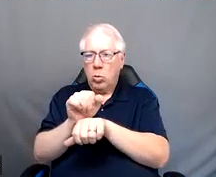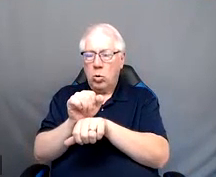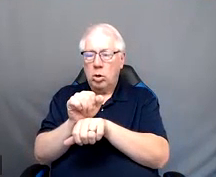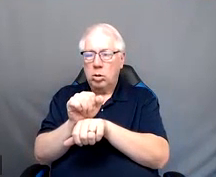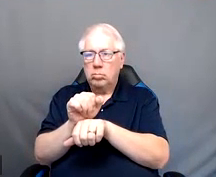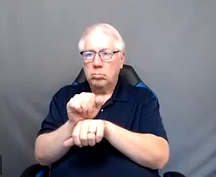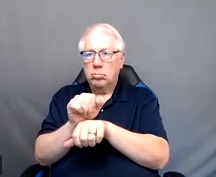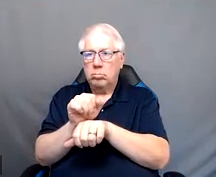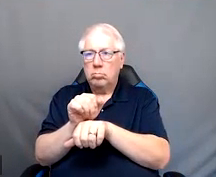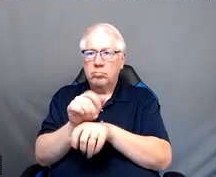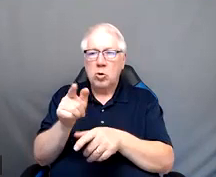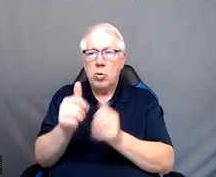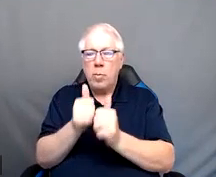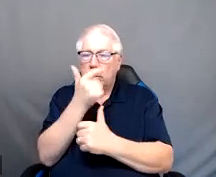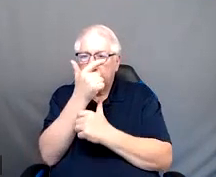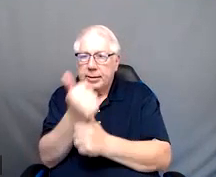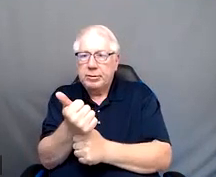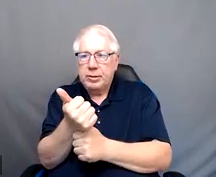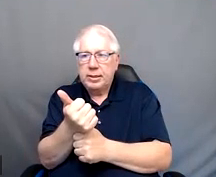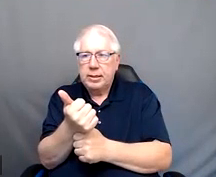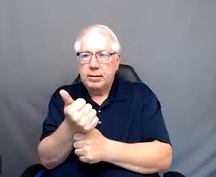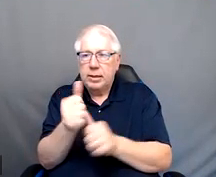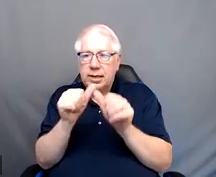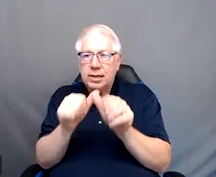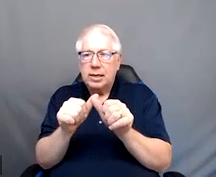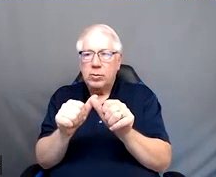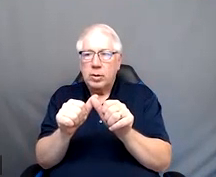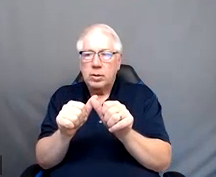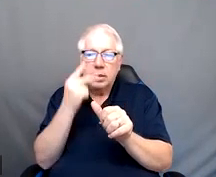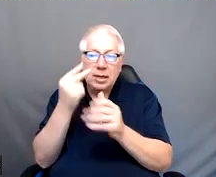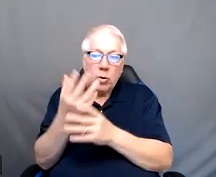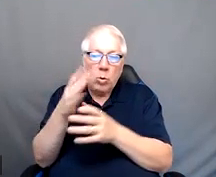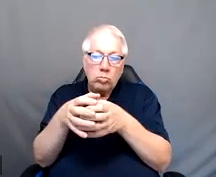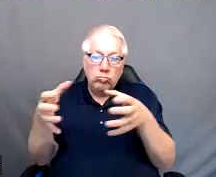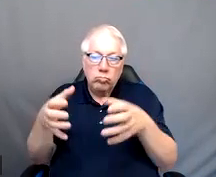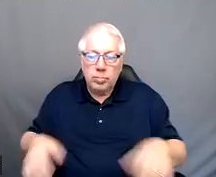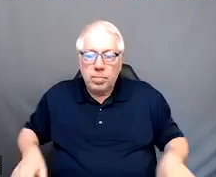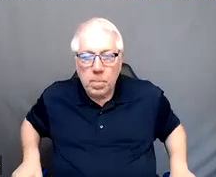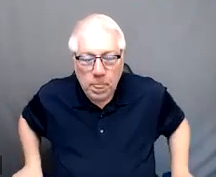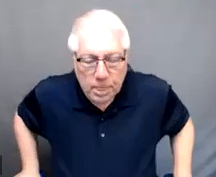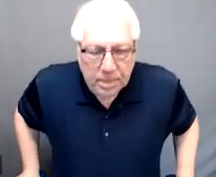that you're most interested in continuing to see grow.